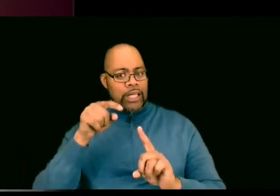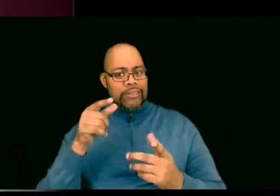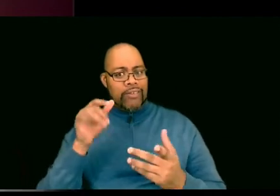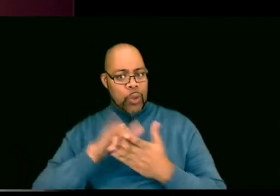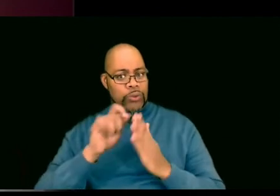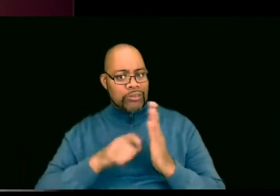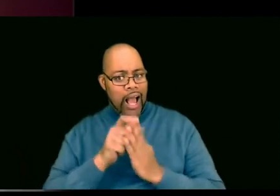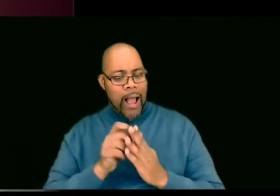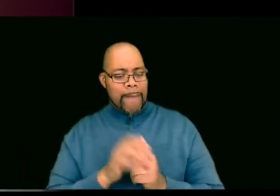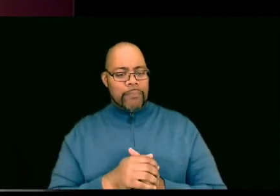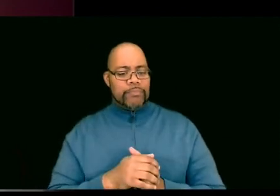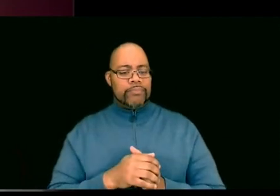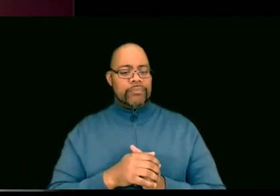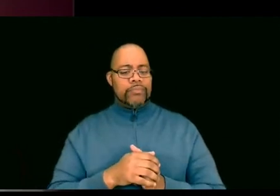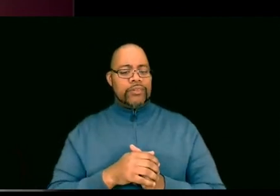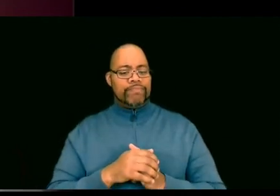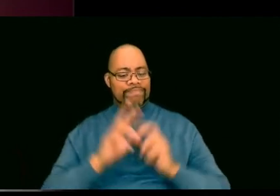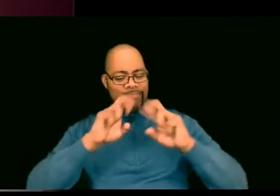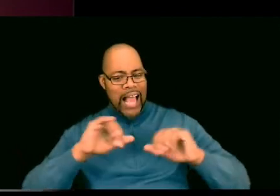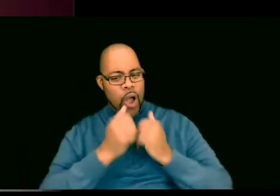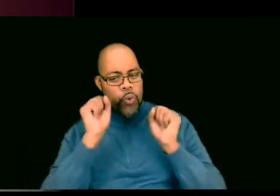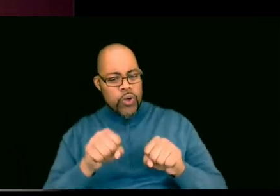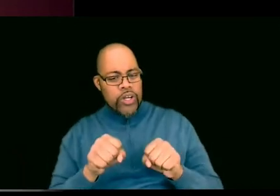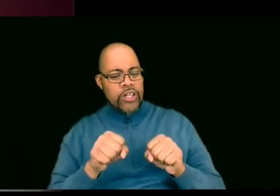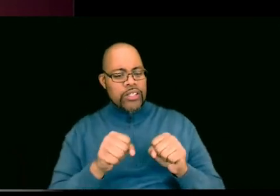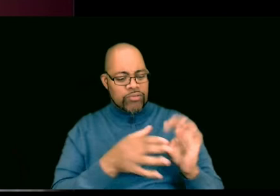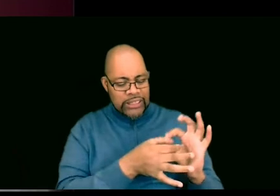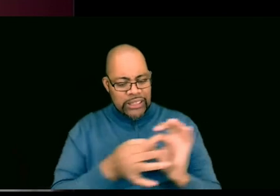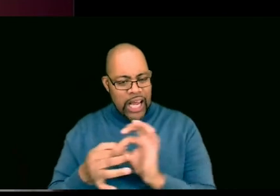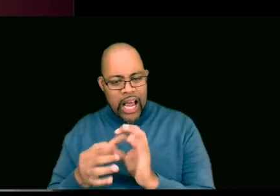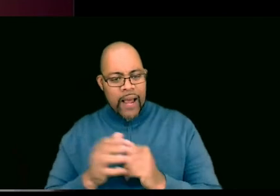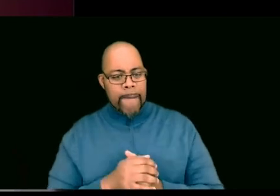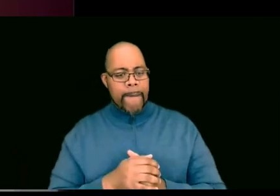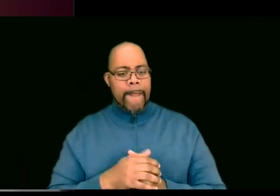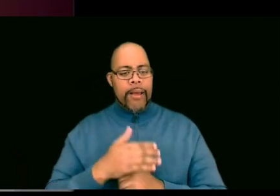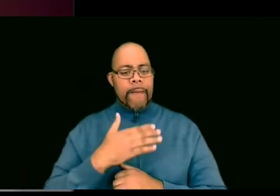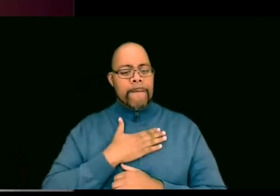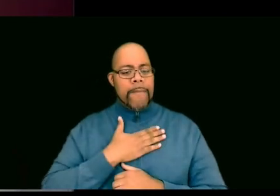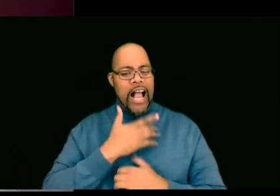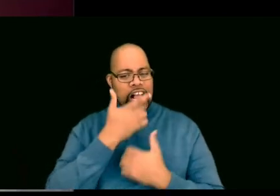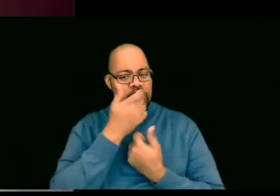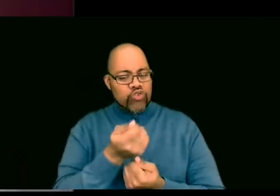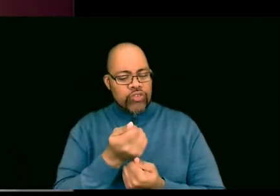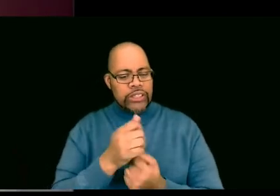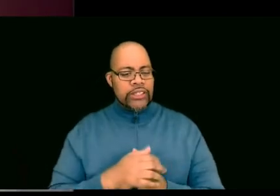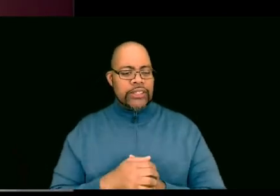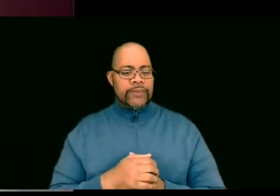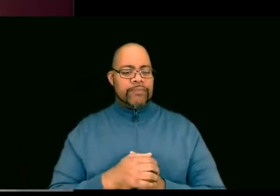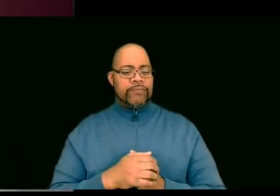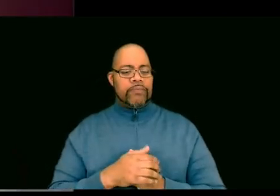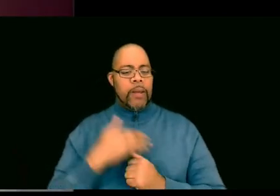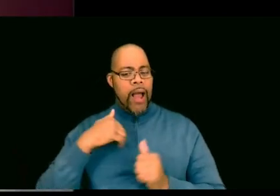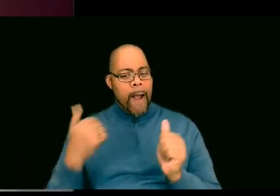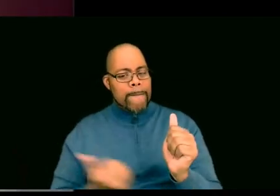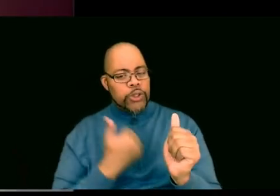intellectually stimulating times, you know, in looking at how you could I could tie my interest and